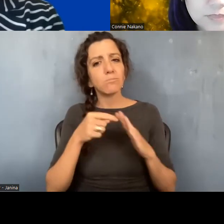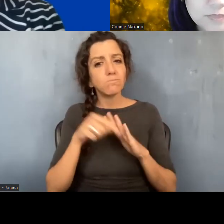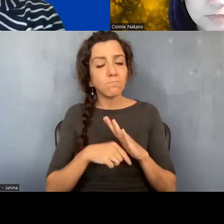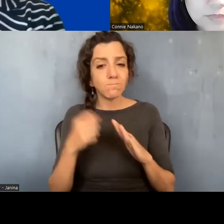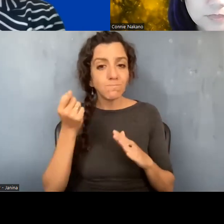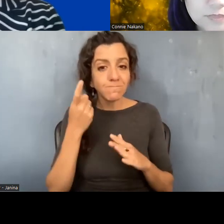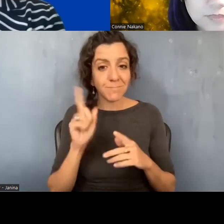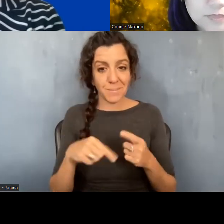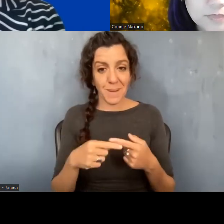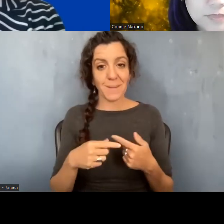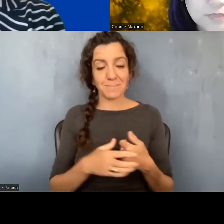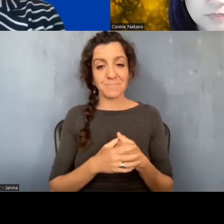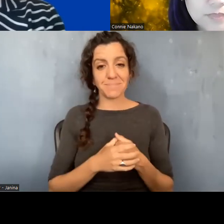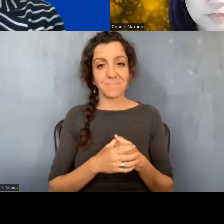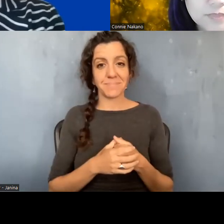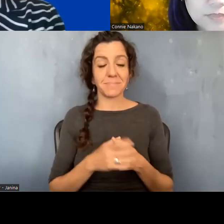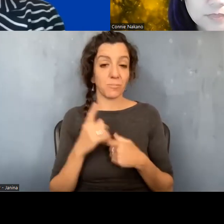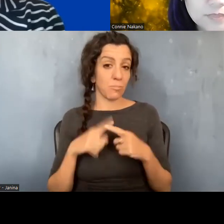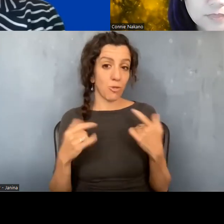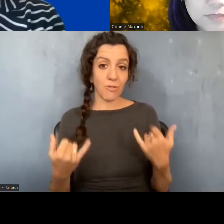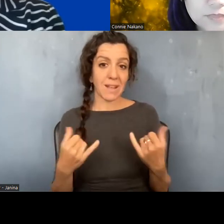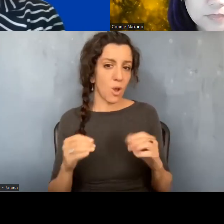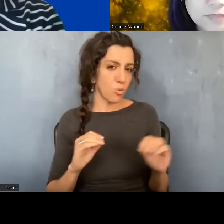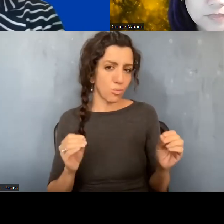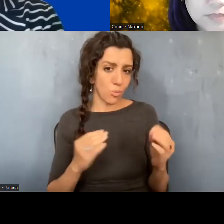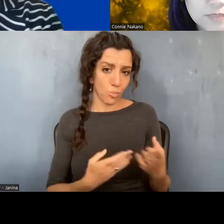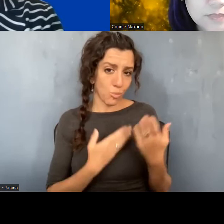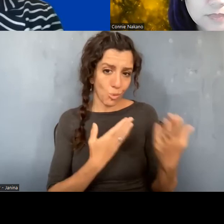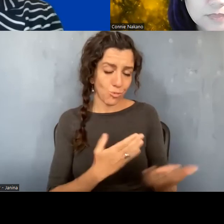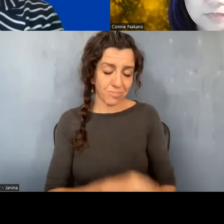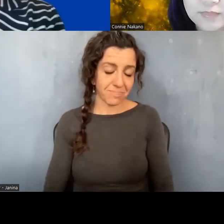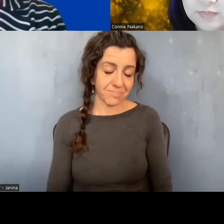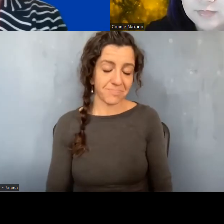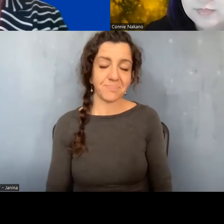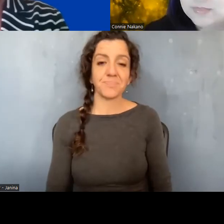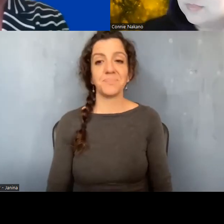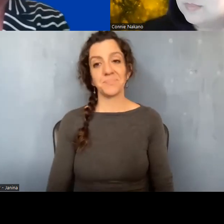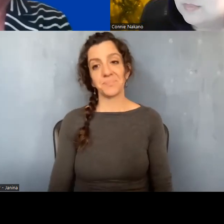on, but there are no proposals at this time.